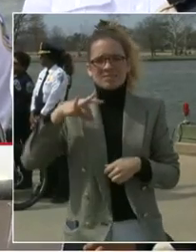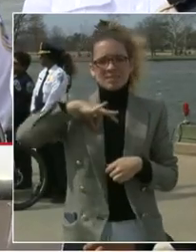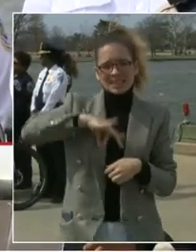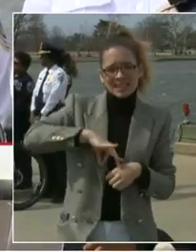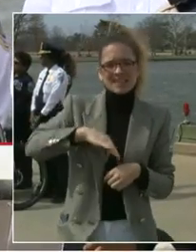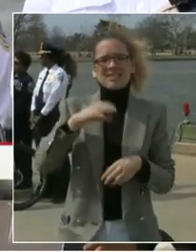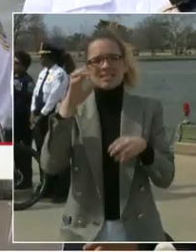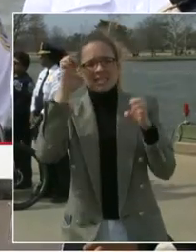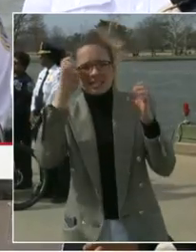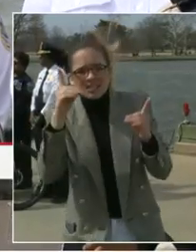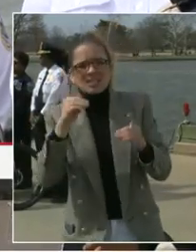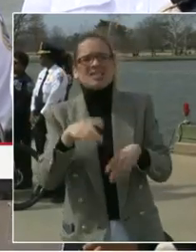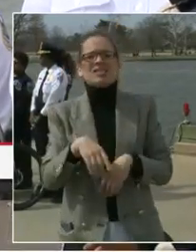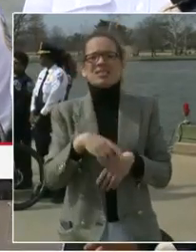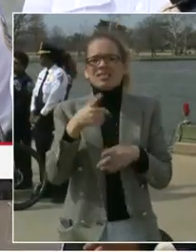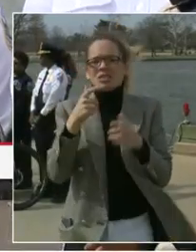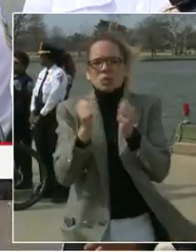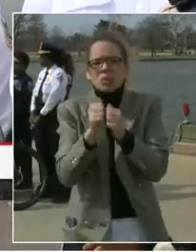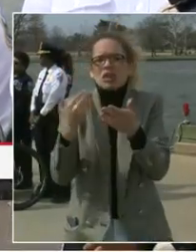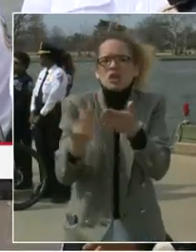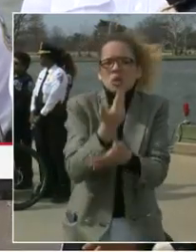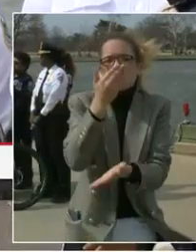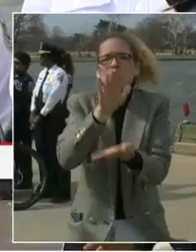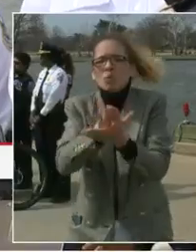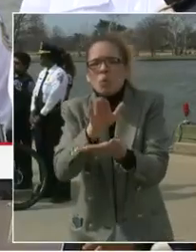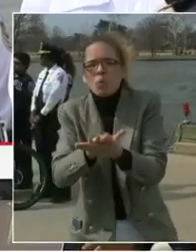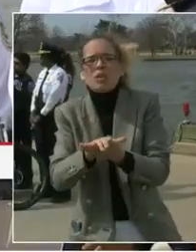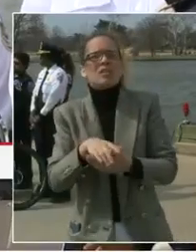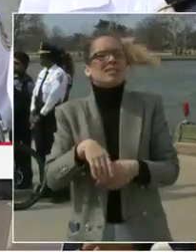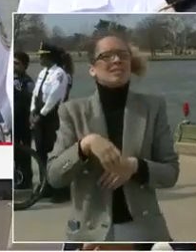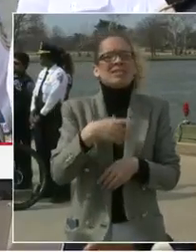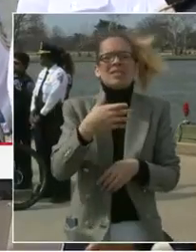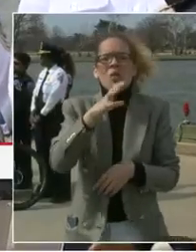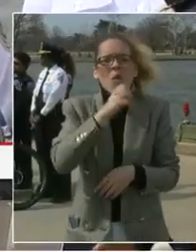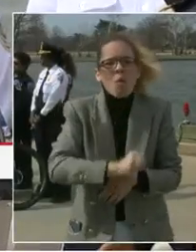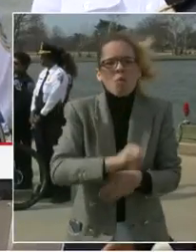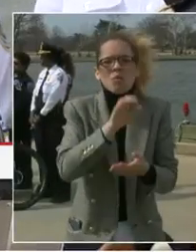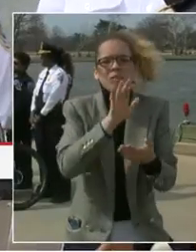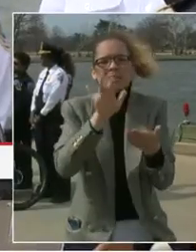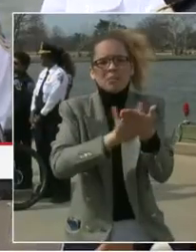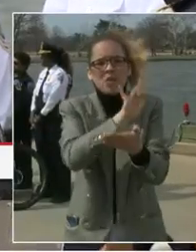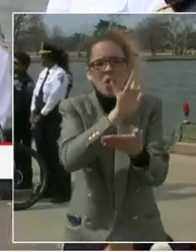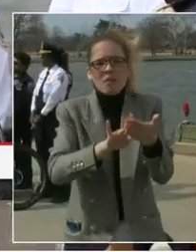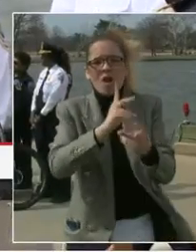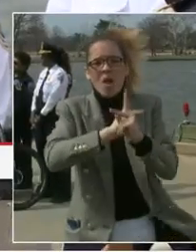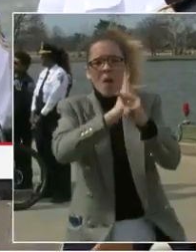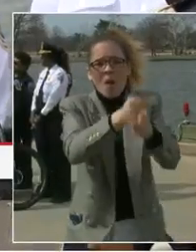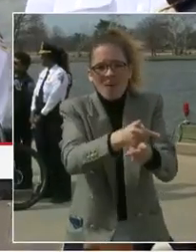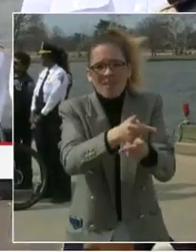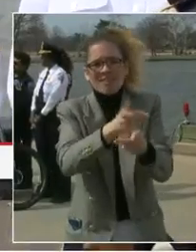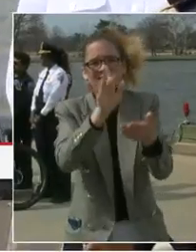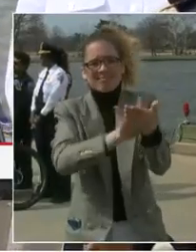new school bills and old loan payoffs, and we are intentional in putting members